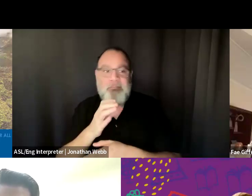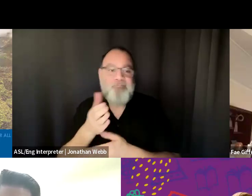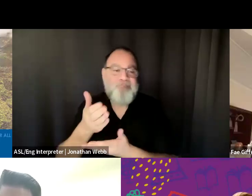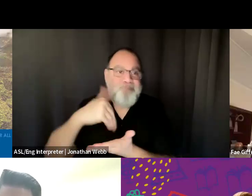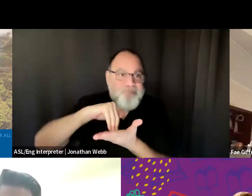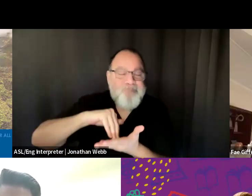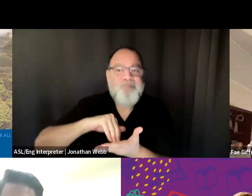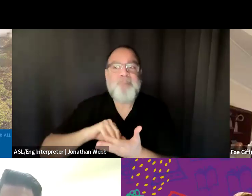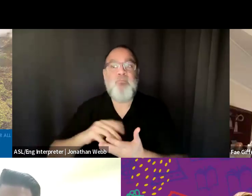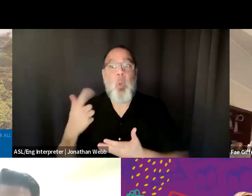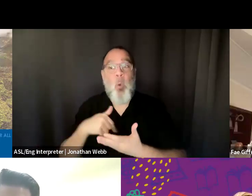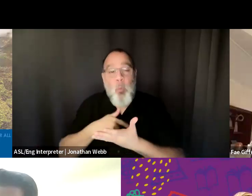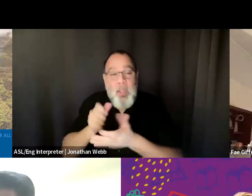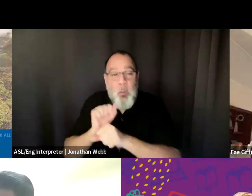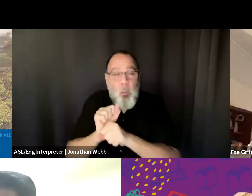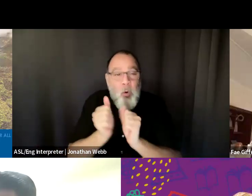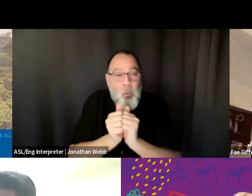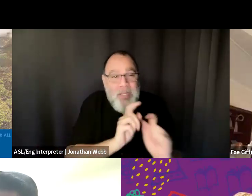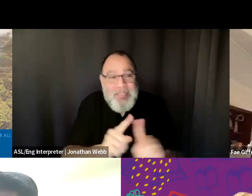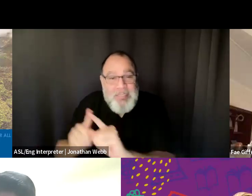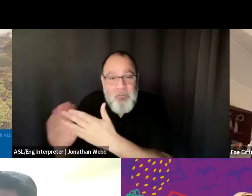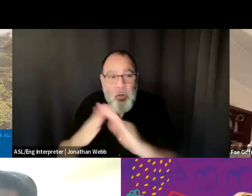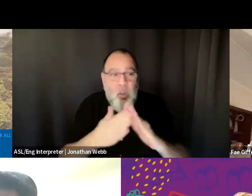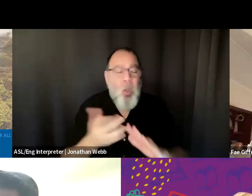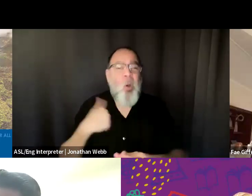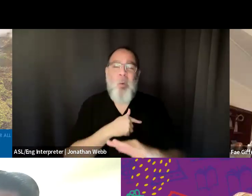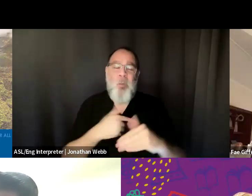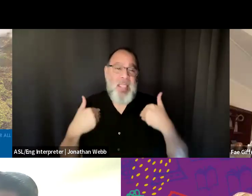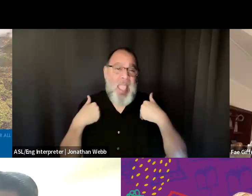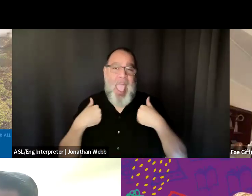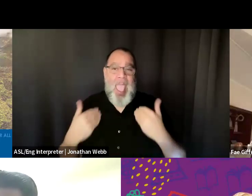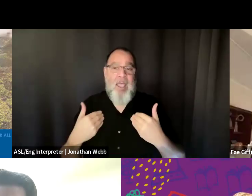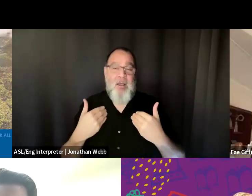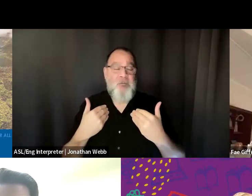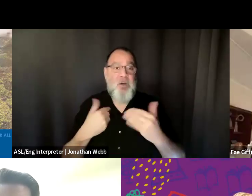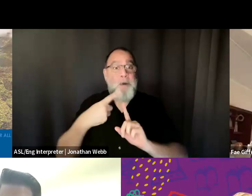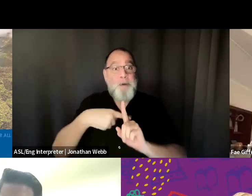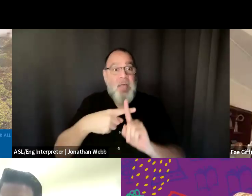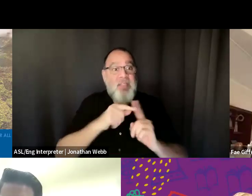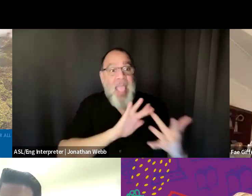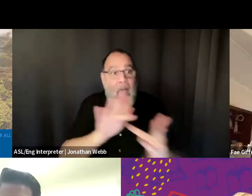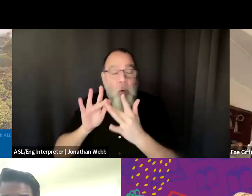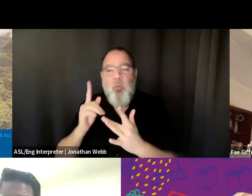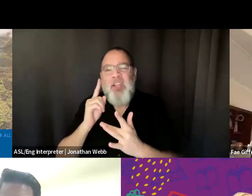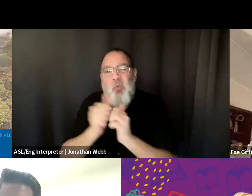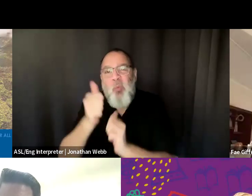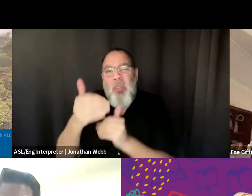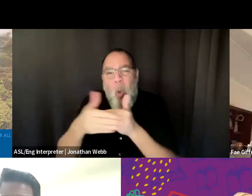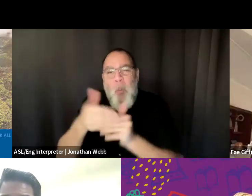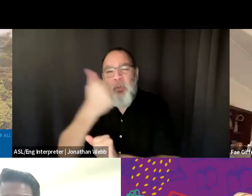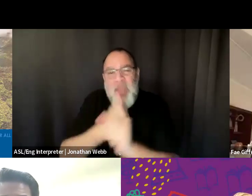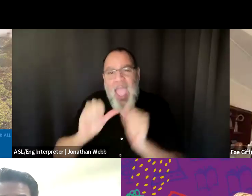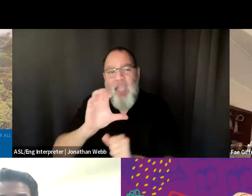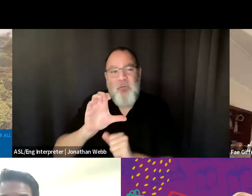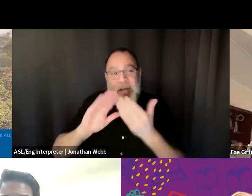have outreach scheduled monthly in almost every city in our county, where we go to local senior centers